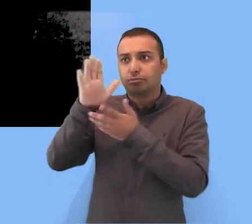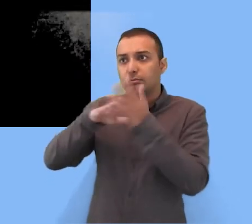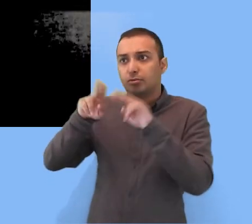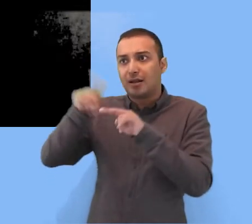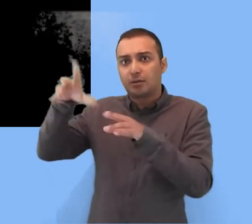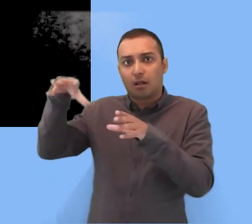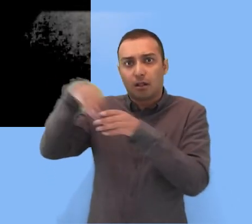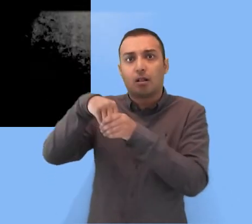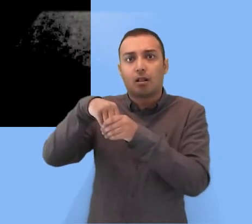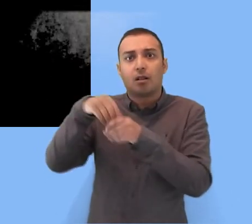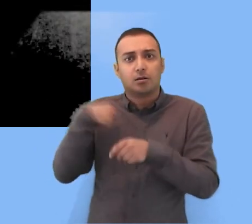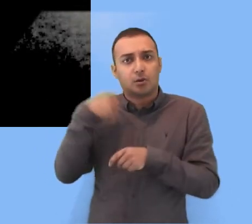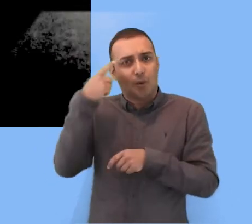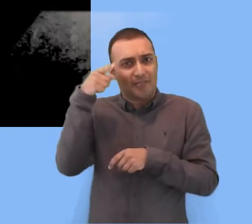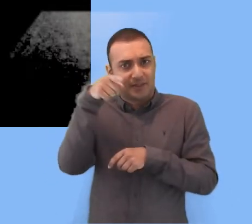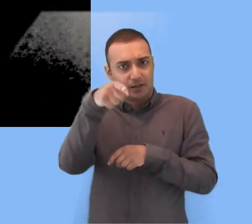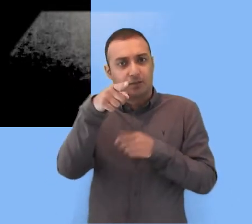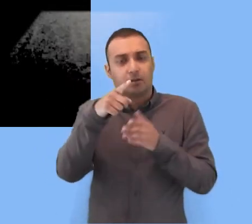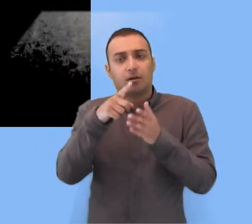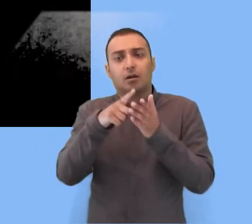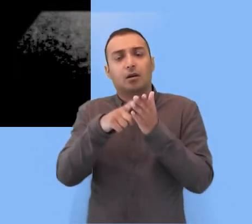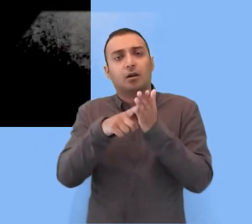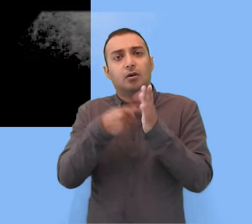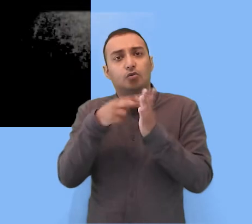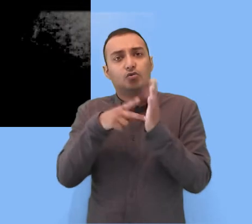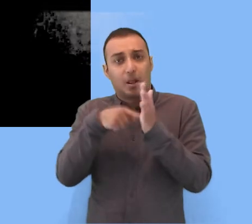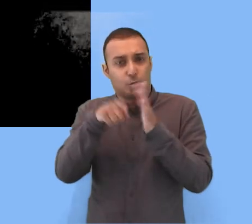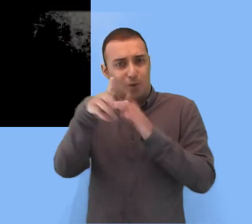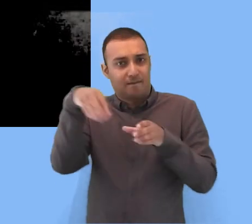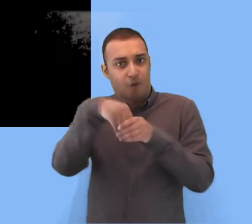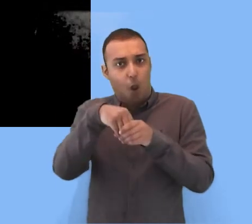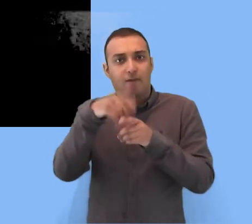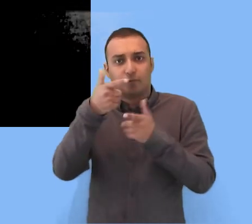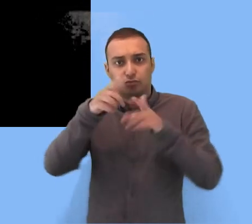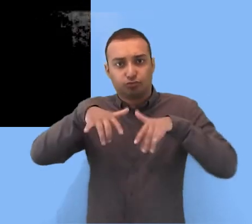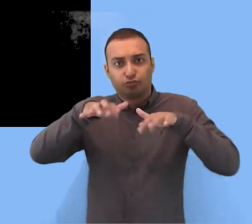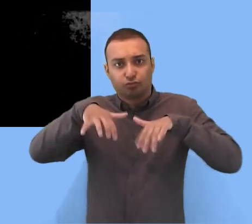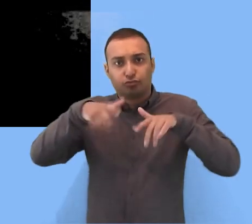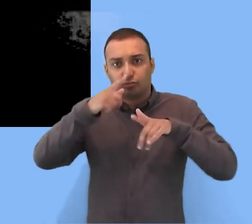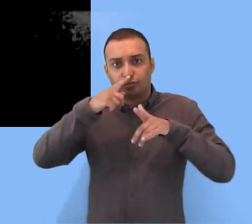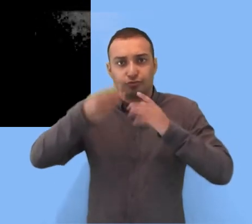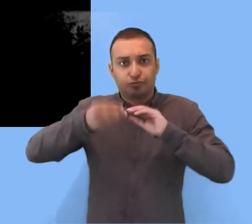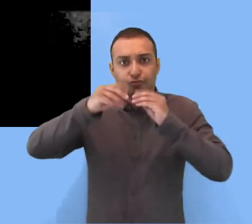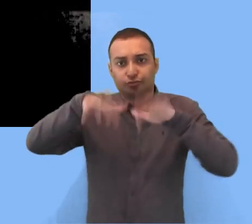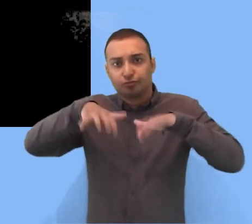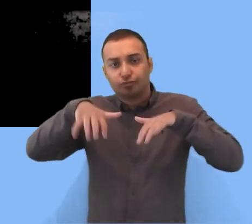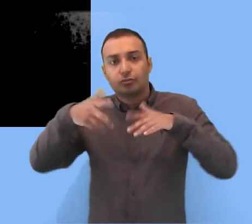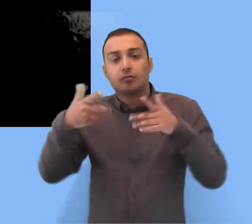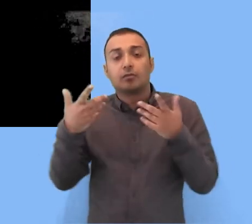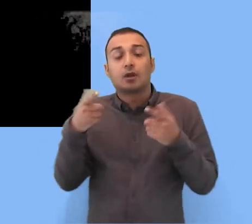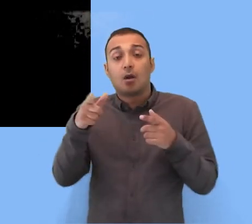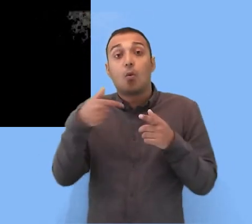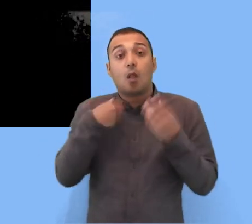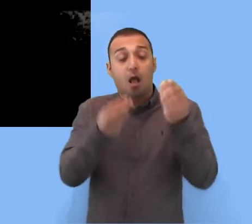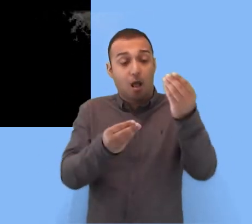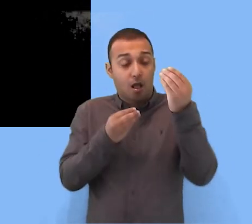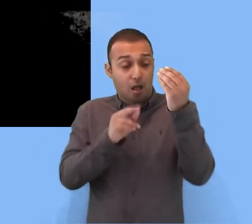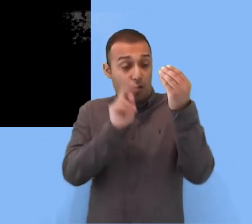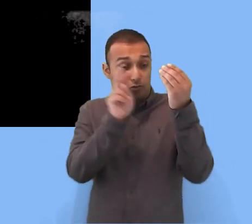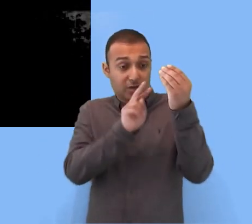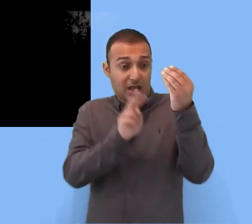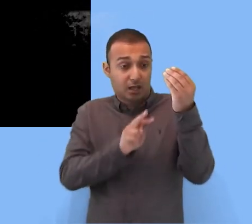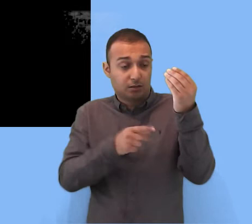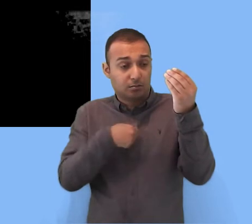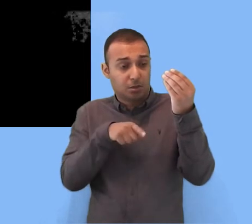you were involved in the sort of drafting of it, and it's really, as I read it, I was surprised how